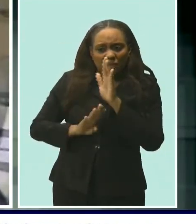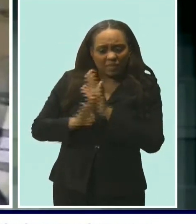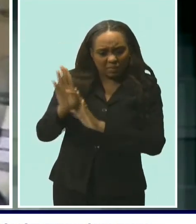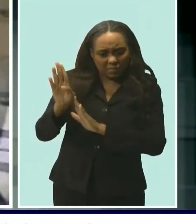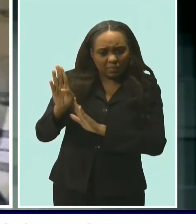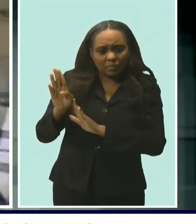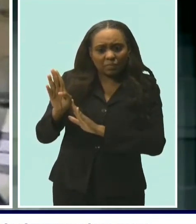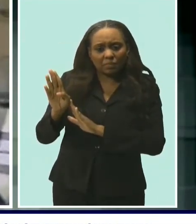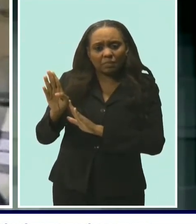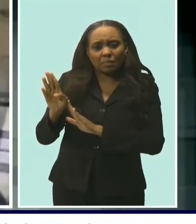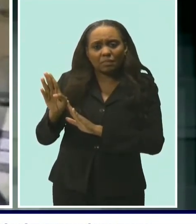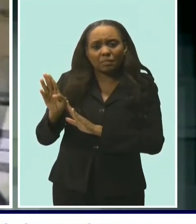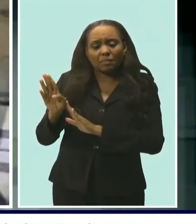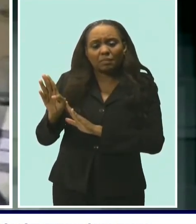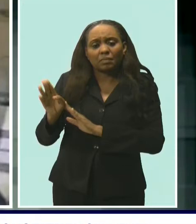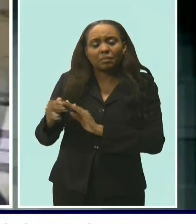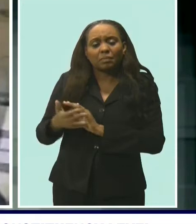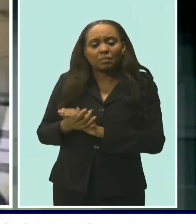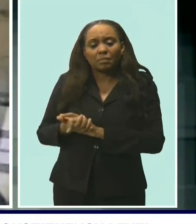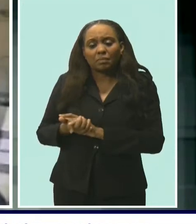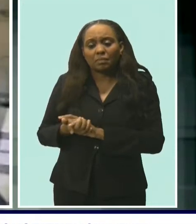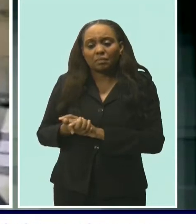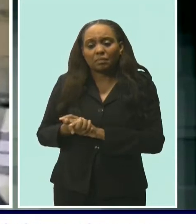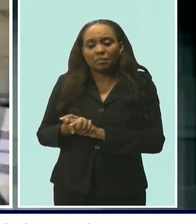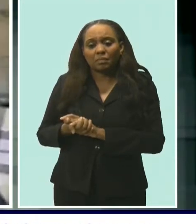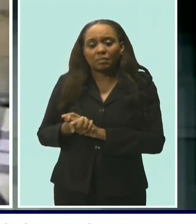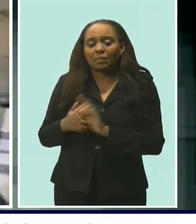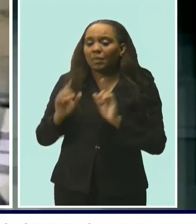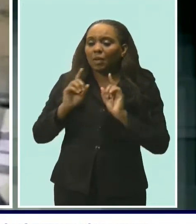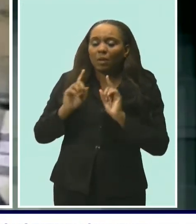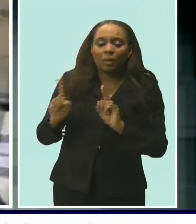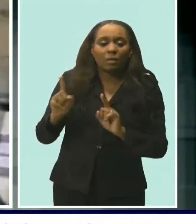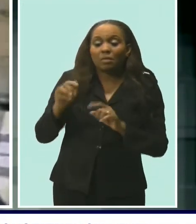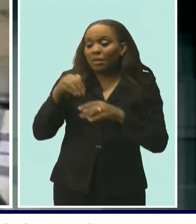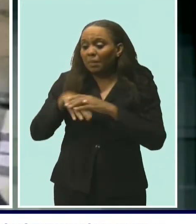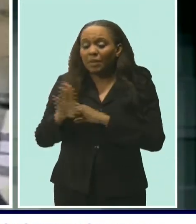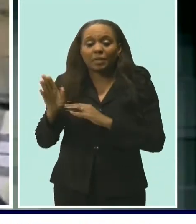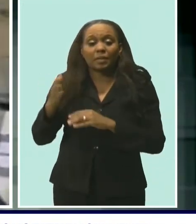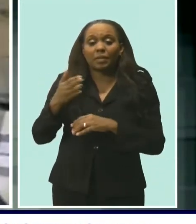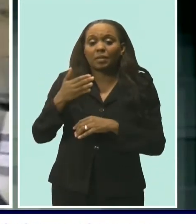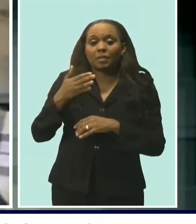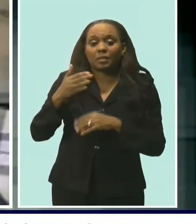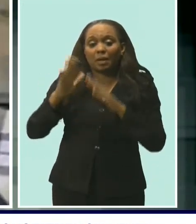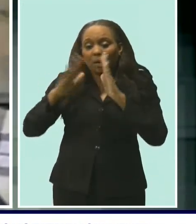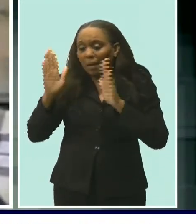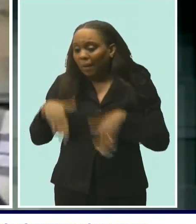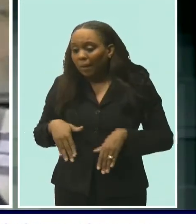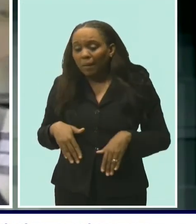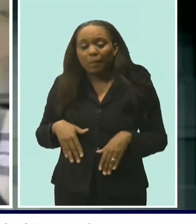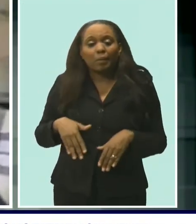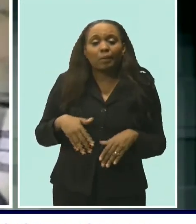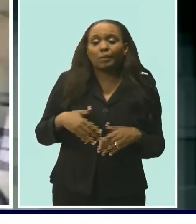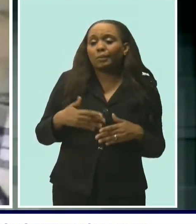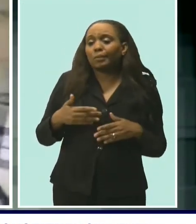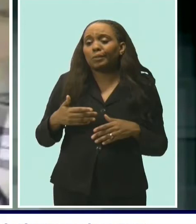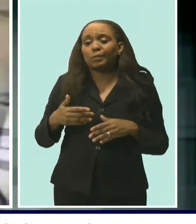would come to us and he would roast breadfruit and he would eat with us and play dominoes, never let it get